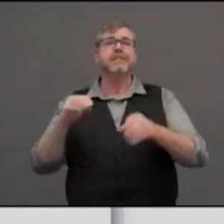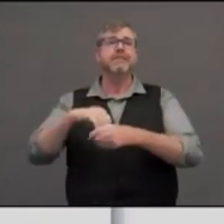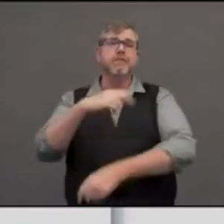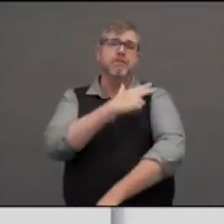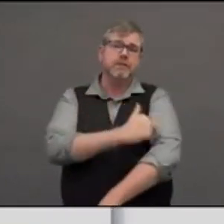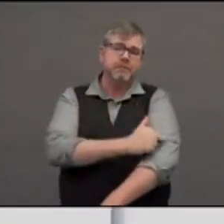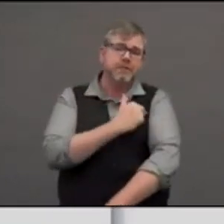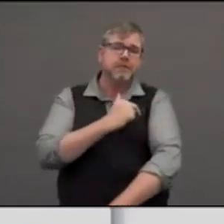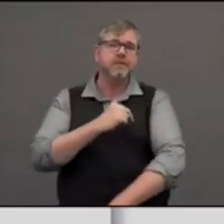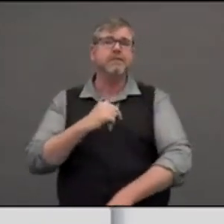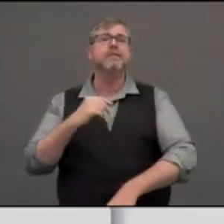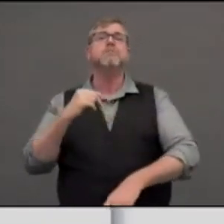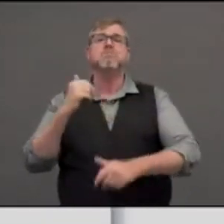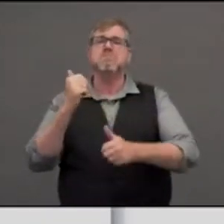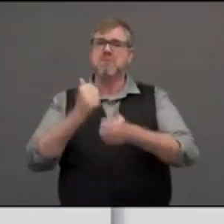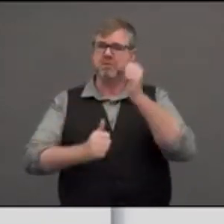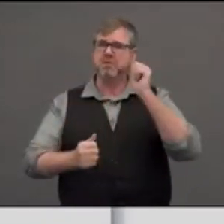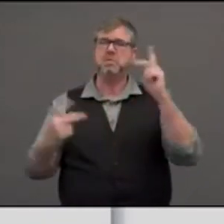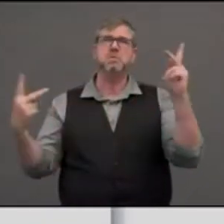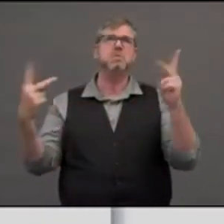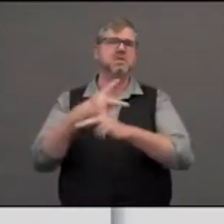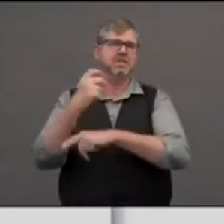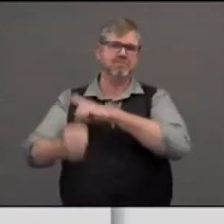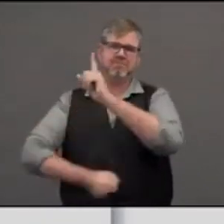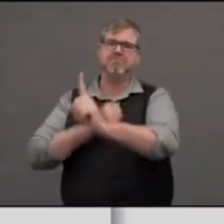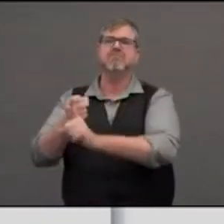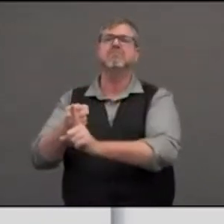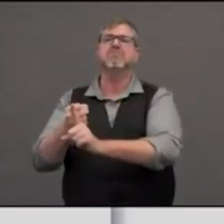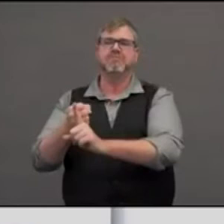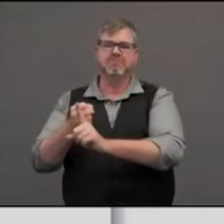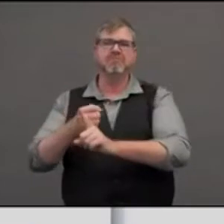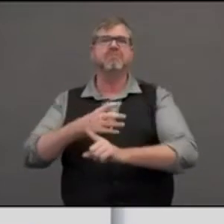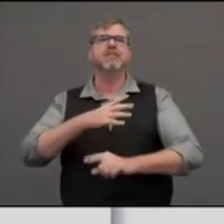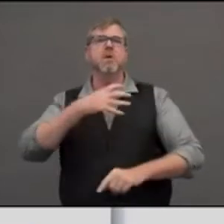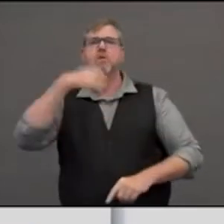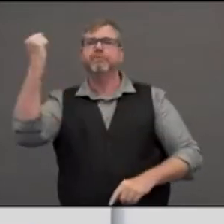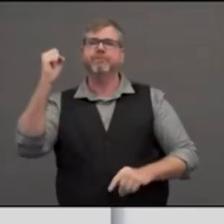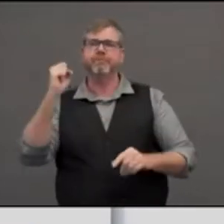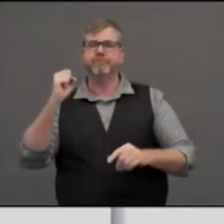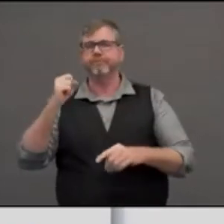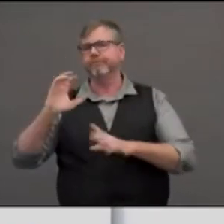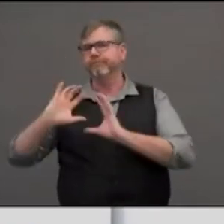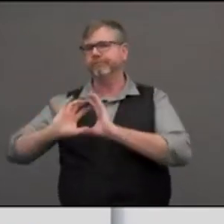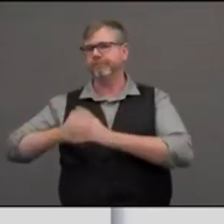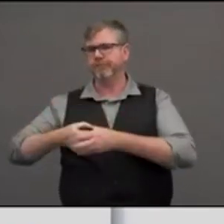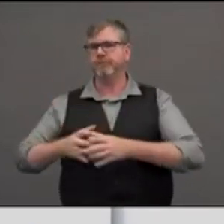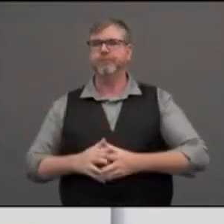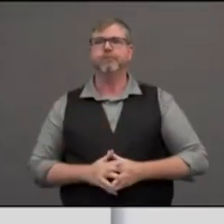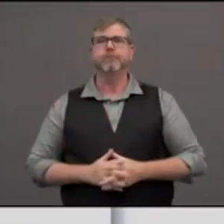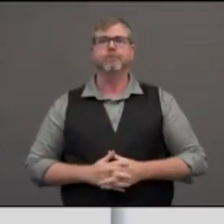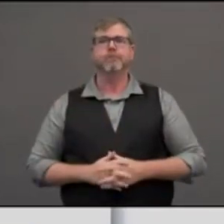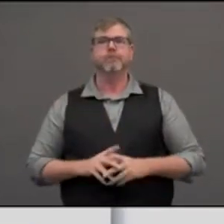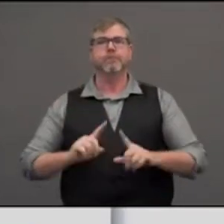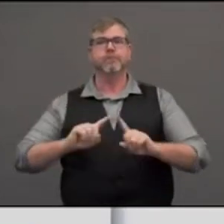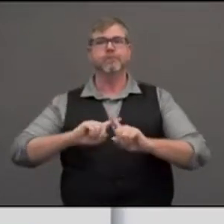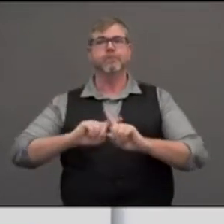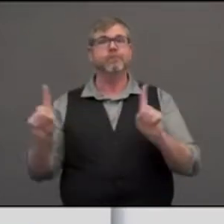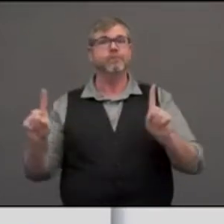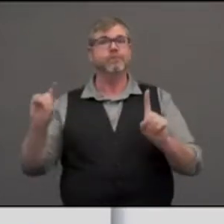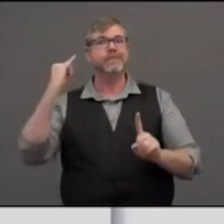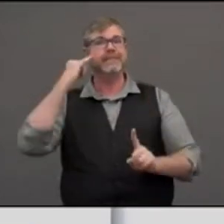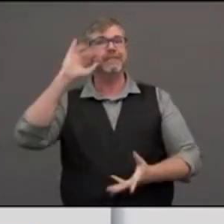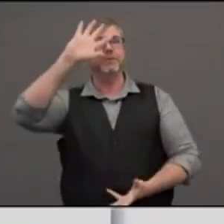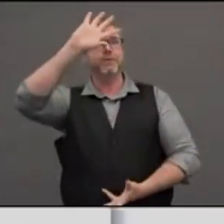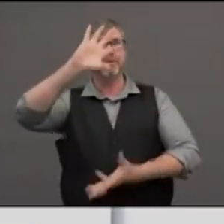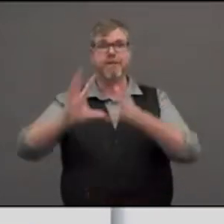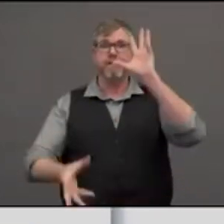are usually the elderly. However, if you look at all of them put together, that if you add up the cases in the